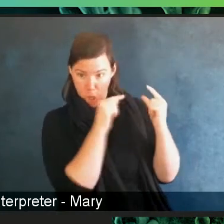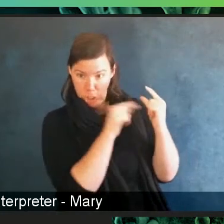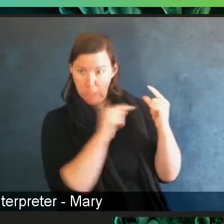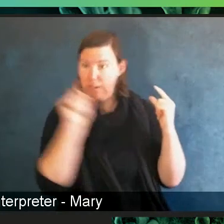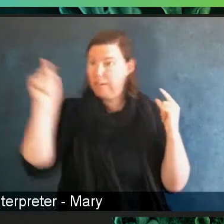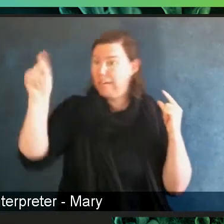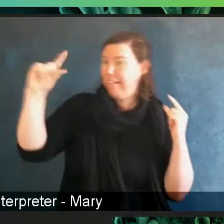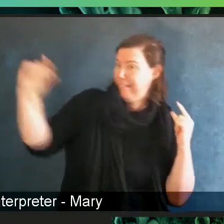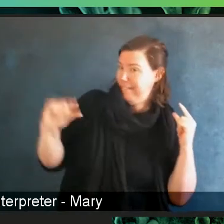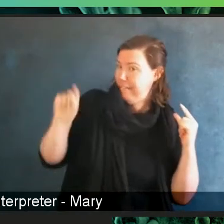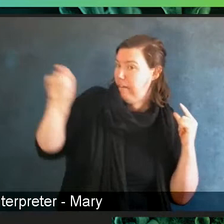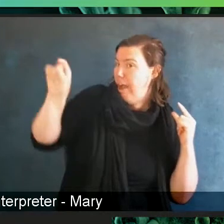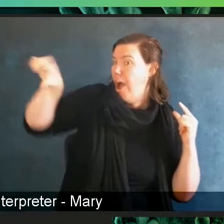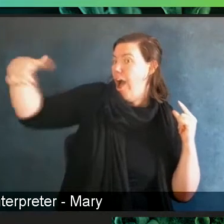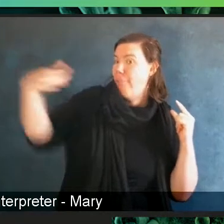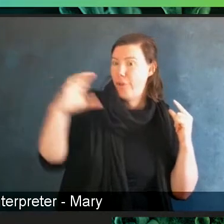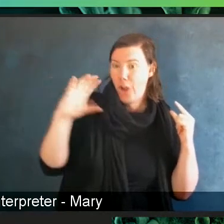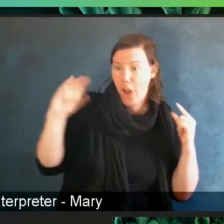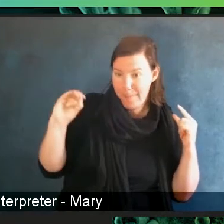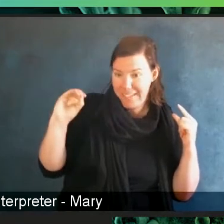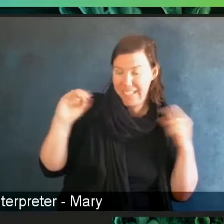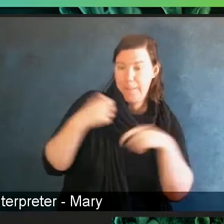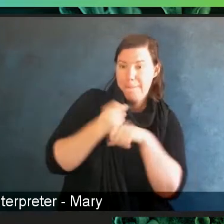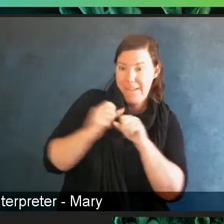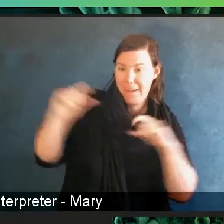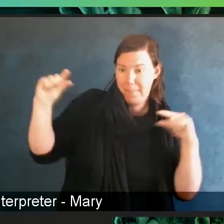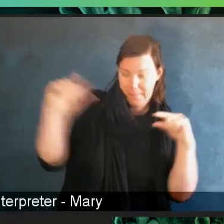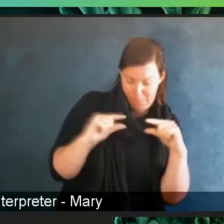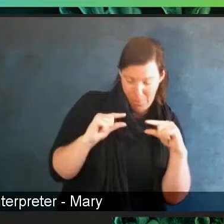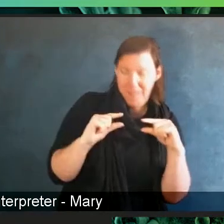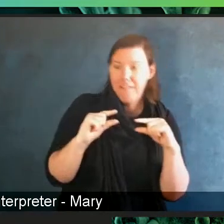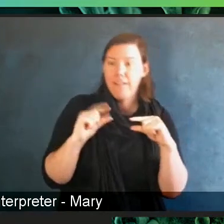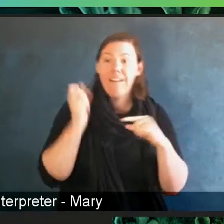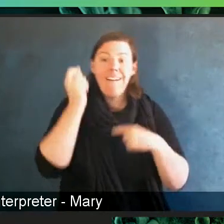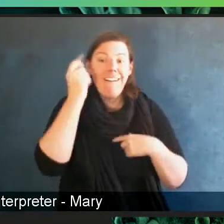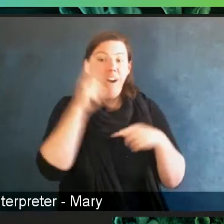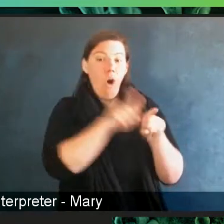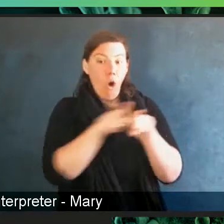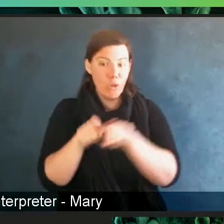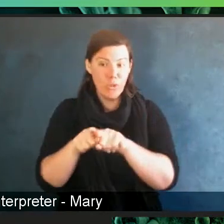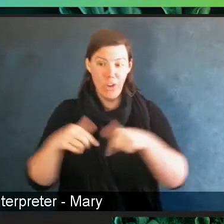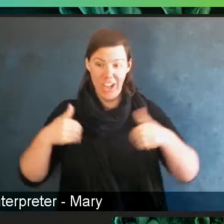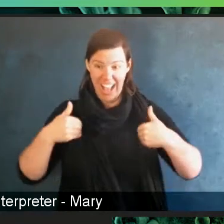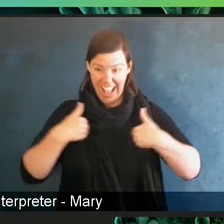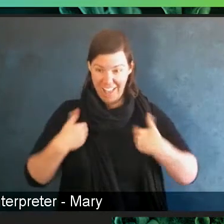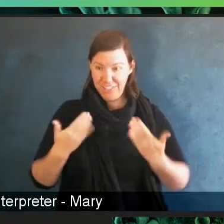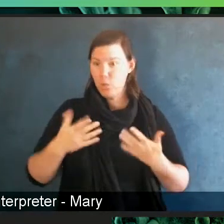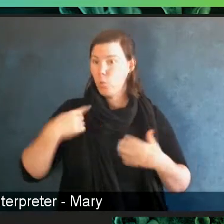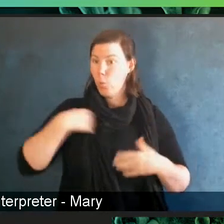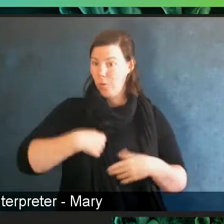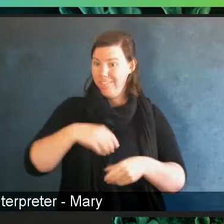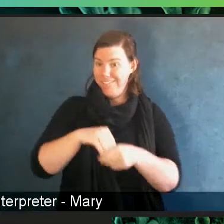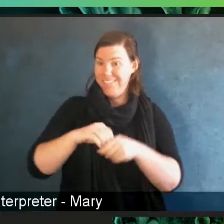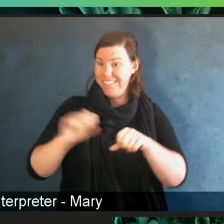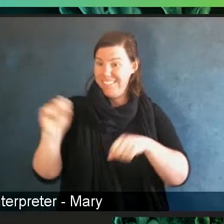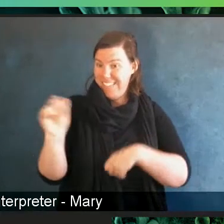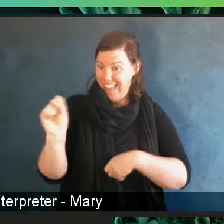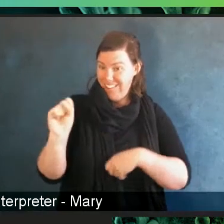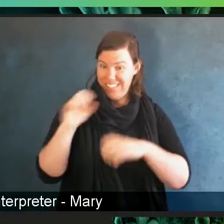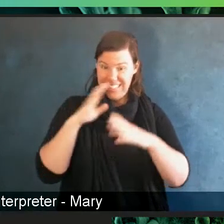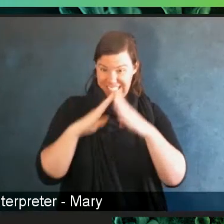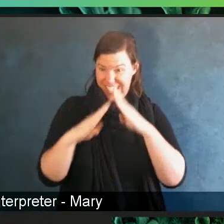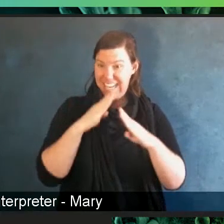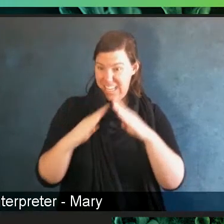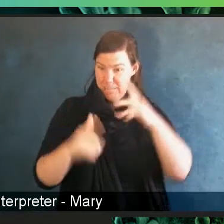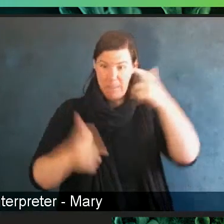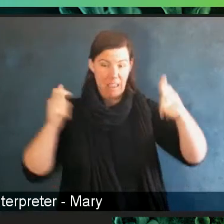big city where there's something called electromagnetic interference that will interfere with the microscope's ability to work